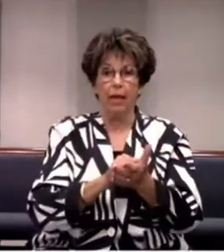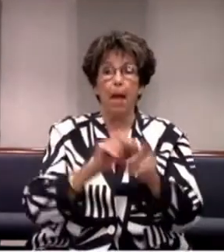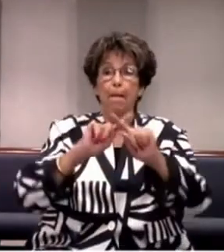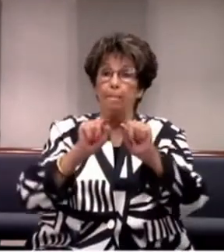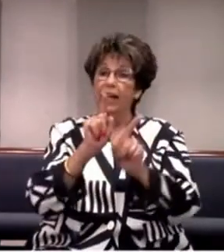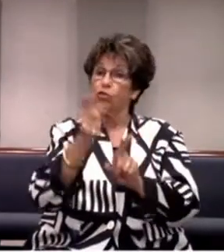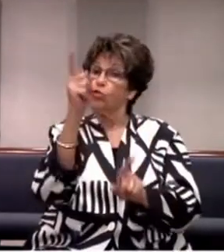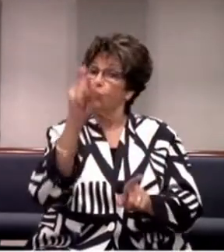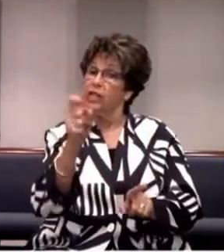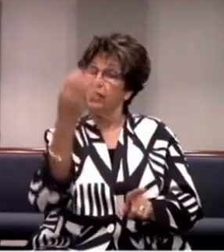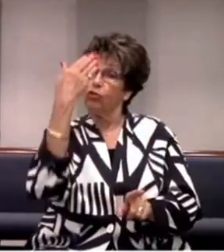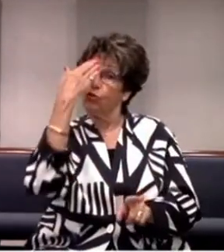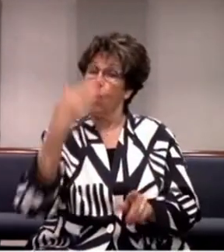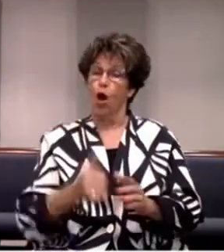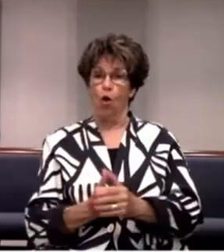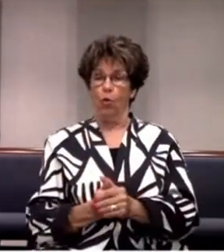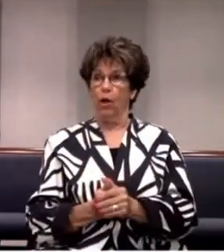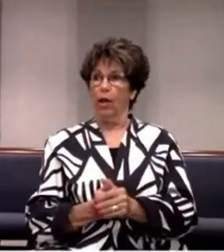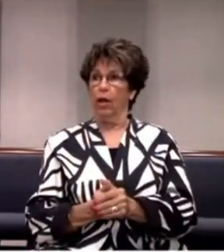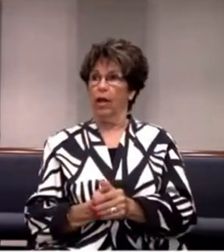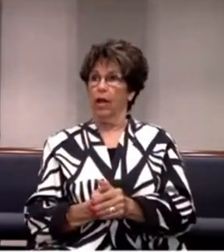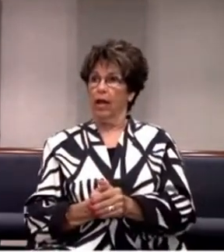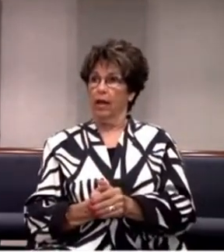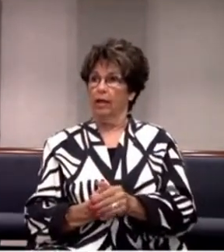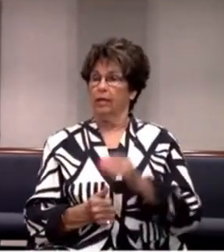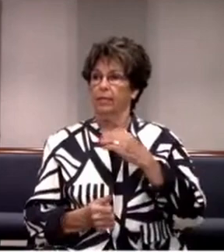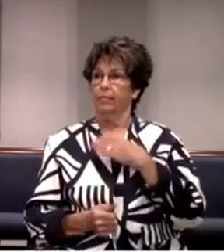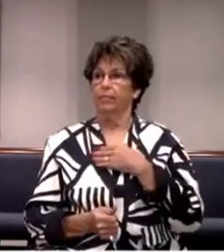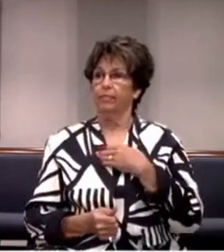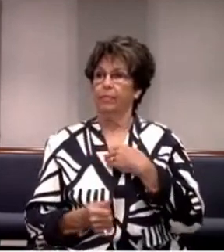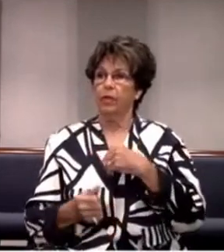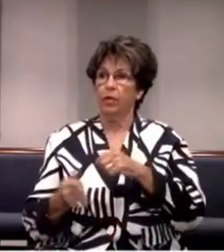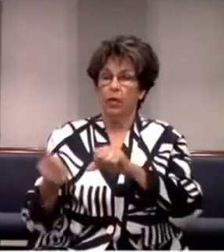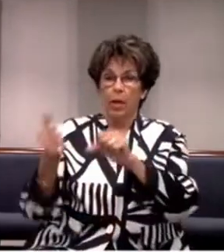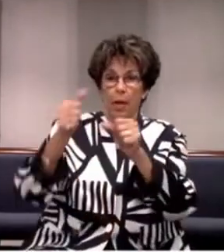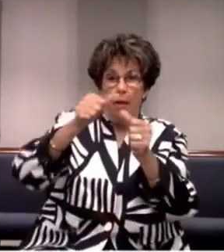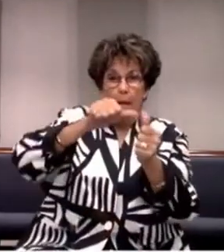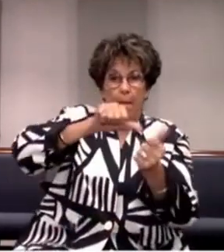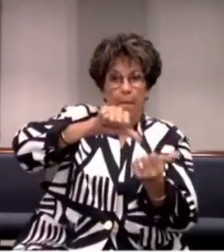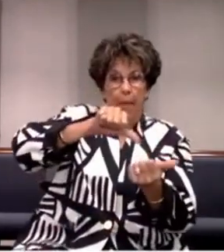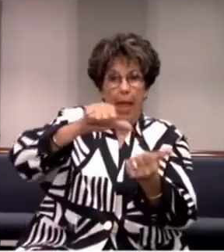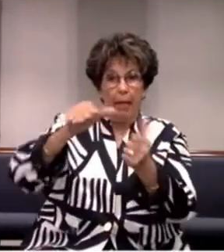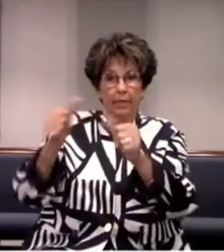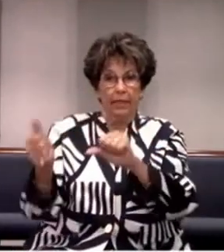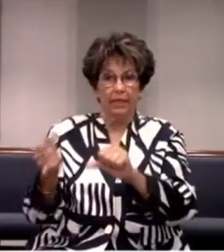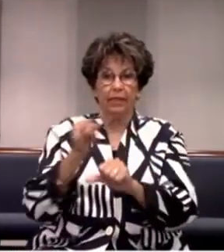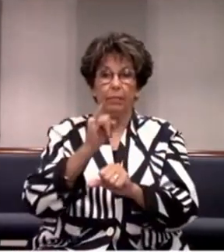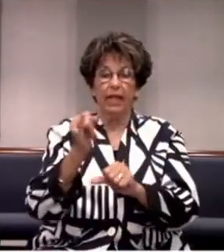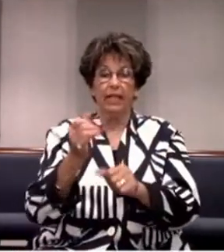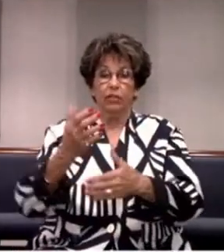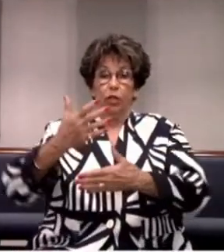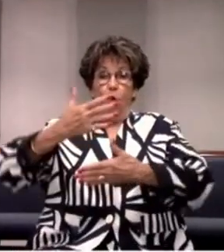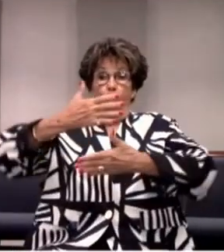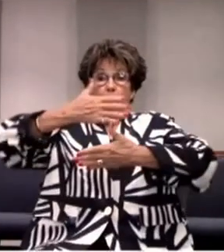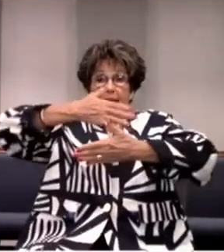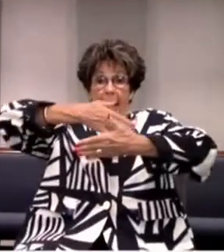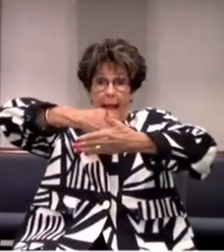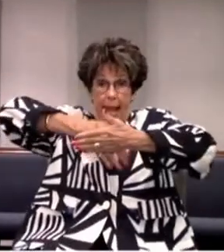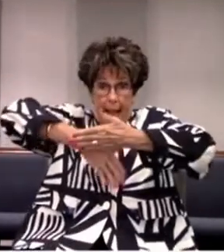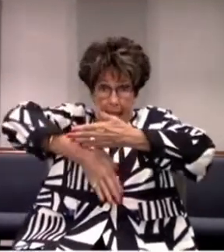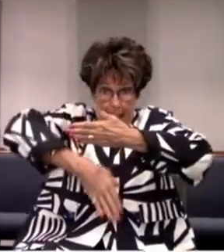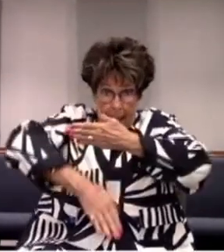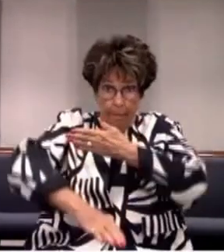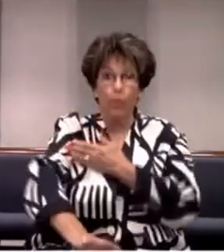know is that word baptism is the immersing. So the Holy Spirit